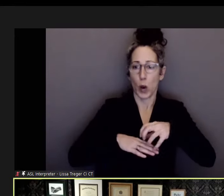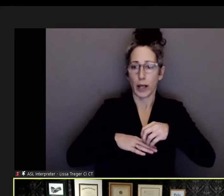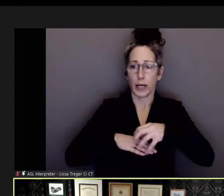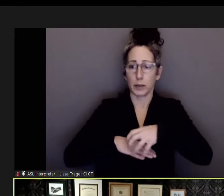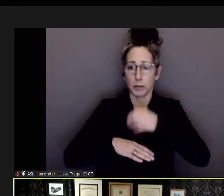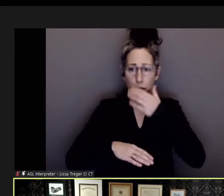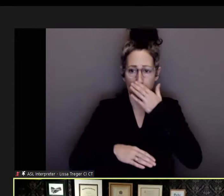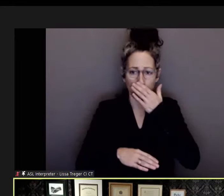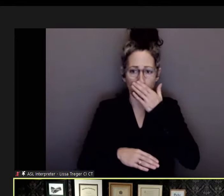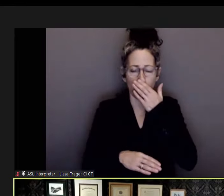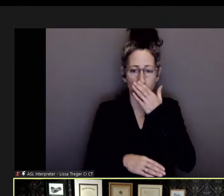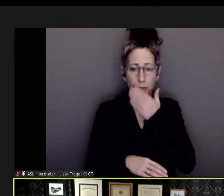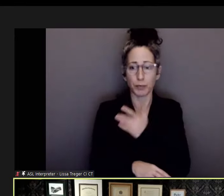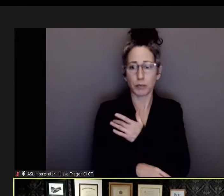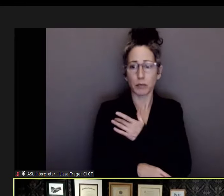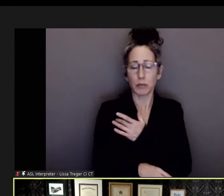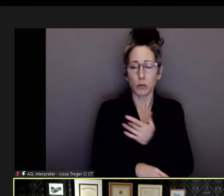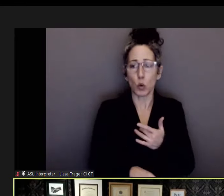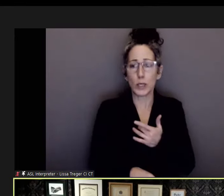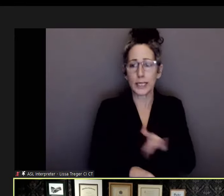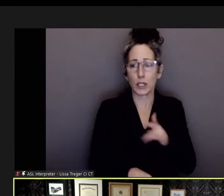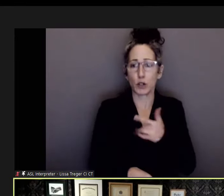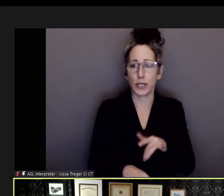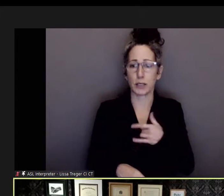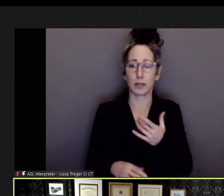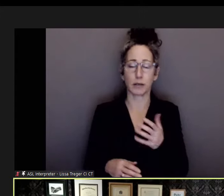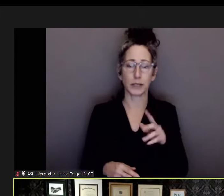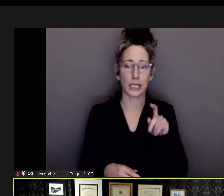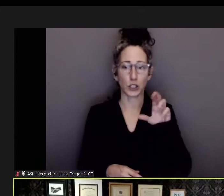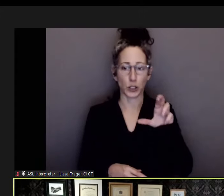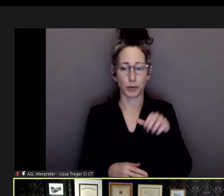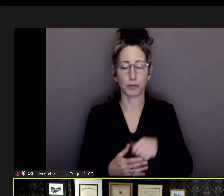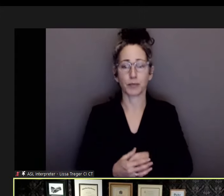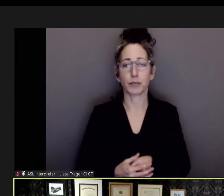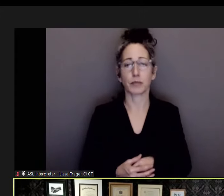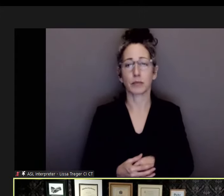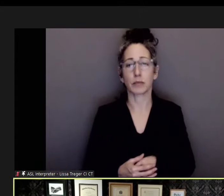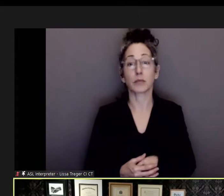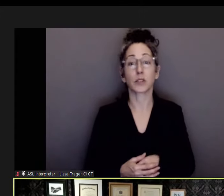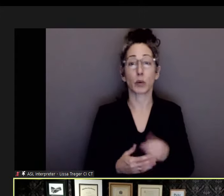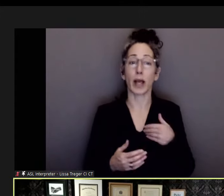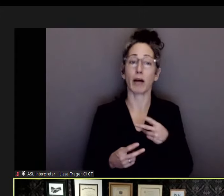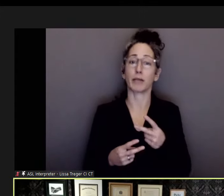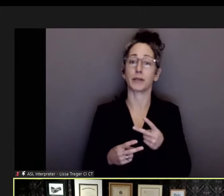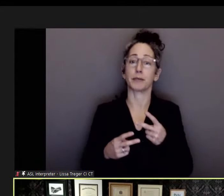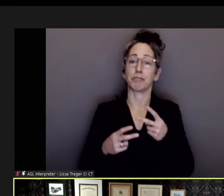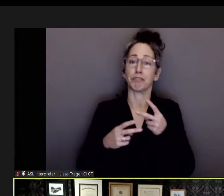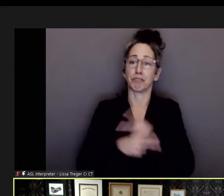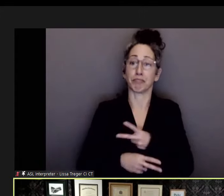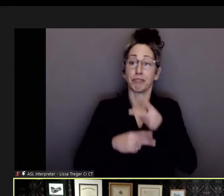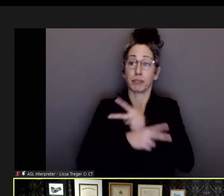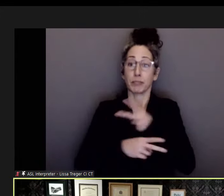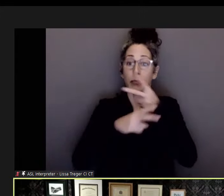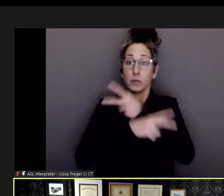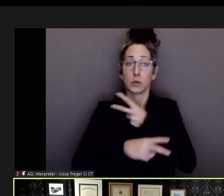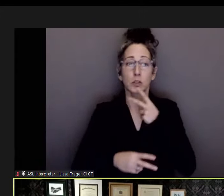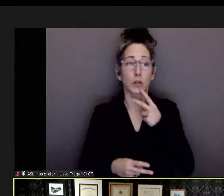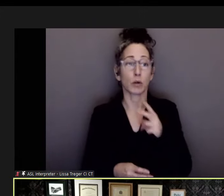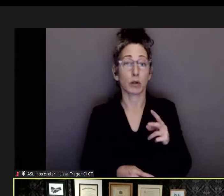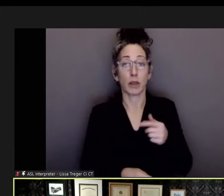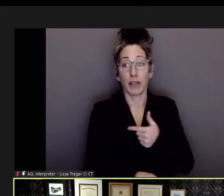them on grades in this scale. We show grade 1, 2, and 3. And what you can see in the vaccine group, which is the upper